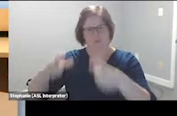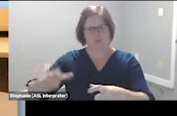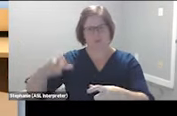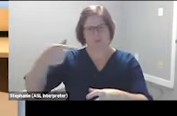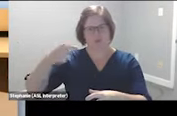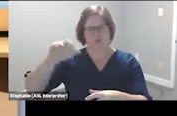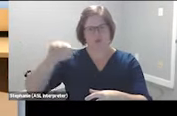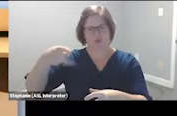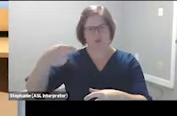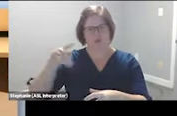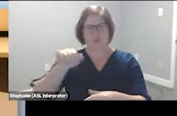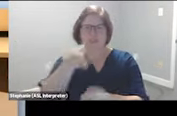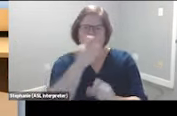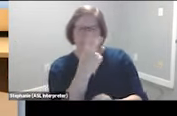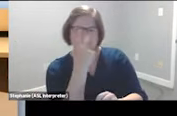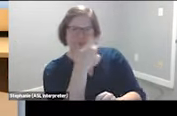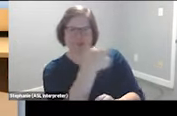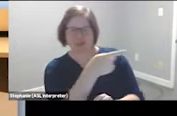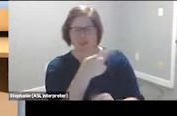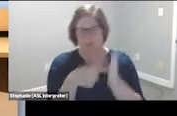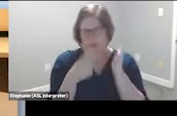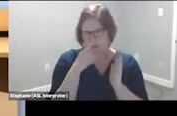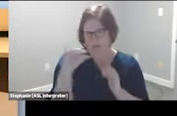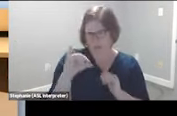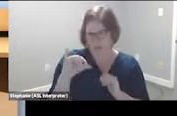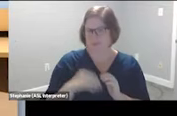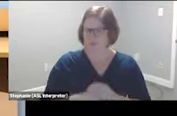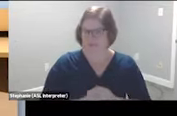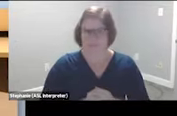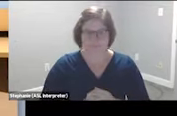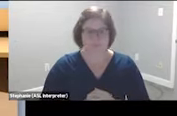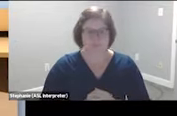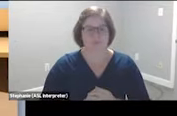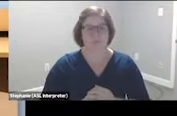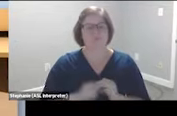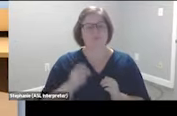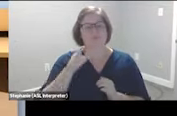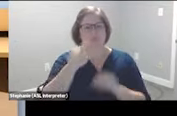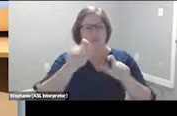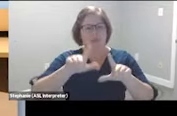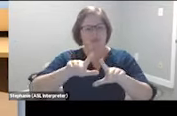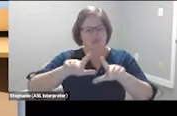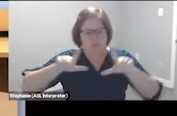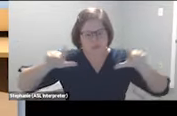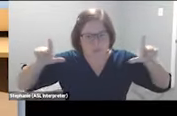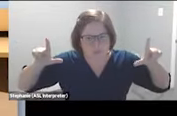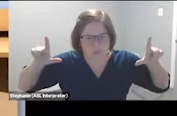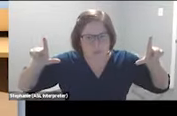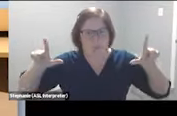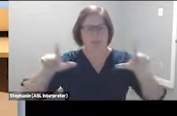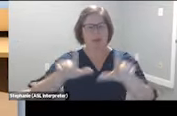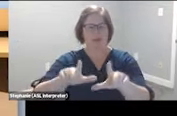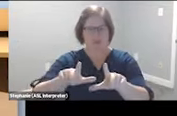the graffiti shows the image of the black hole. And through its zooming and panning features and its image